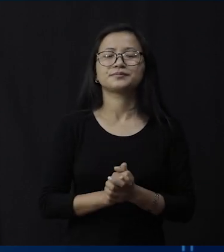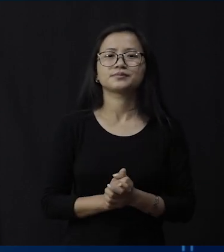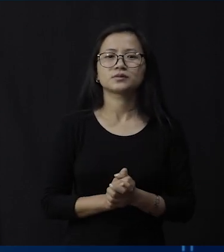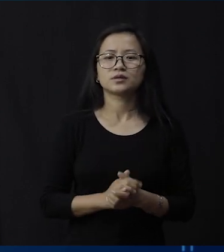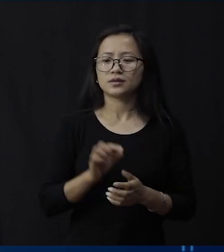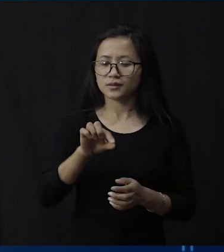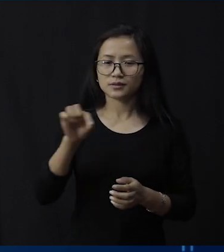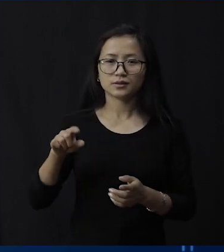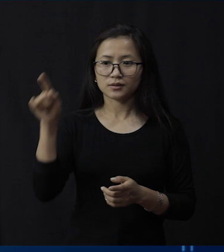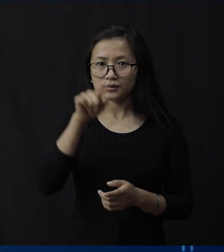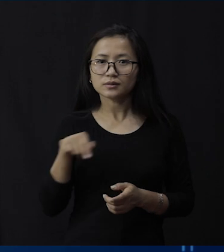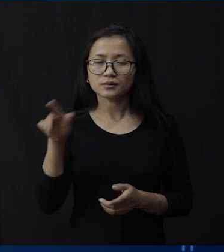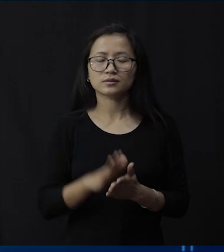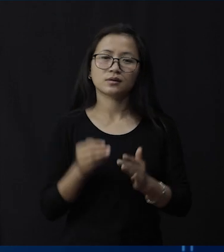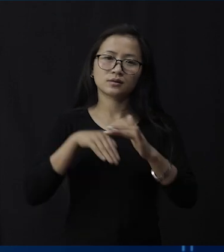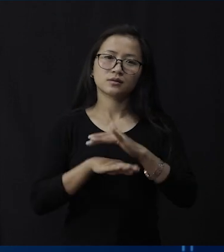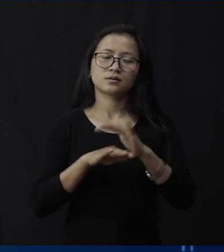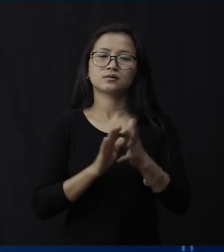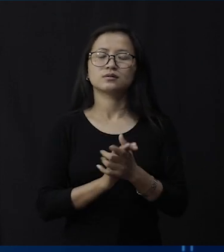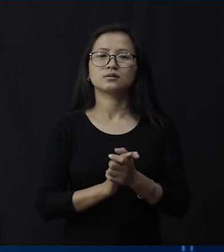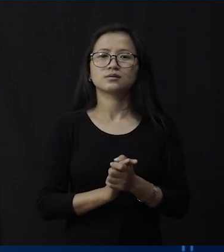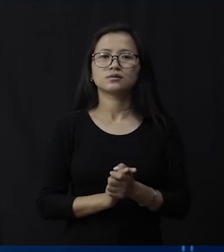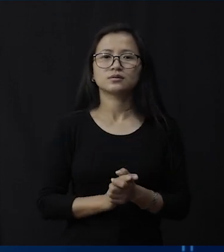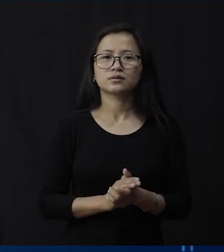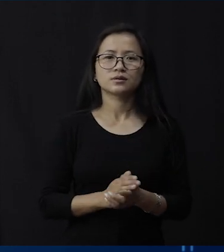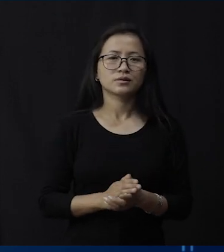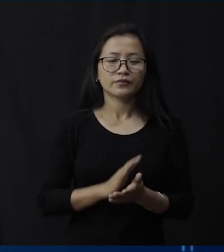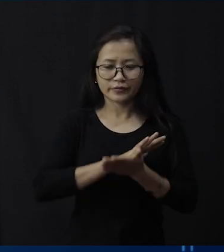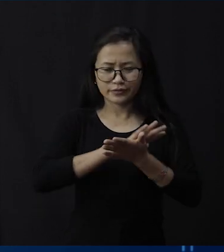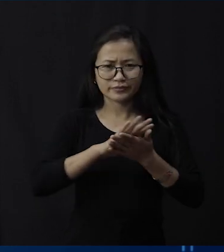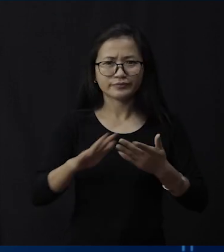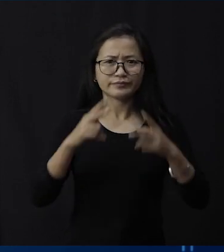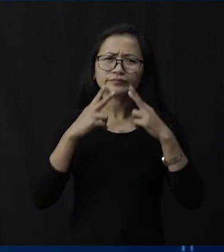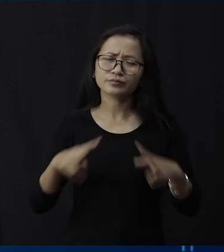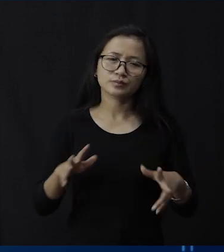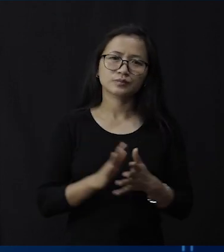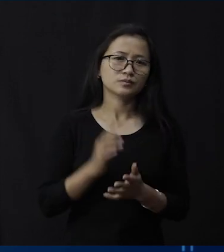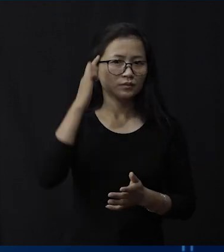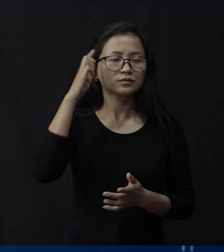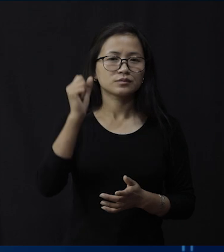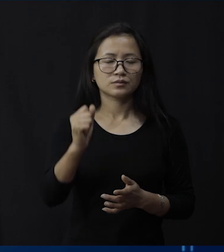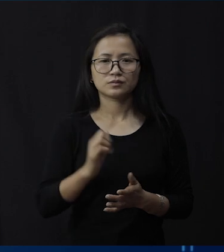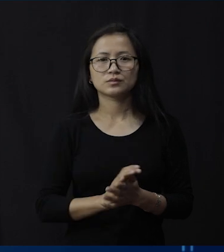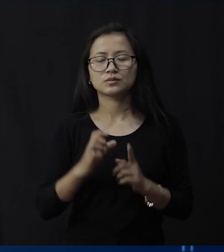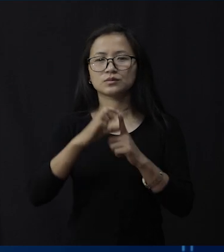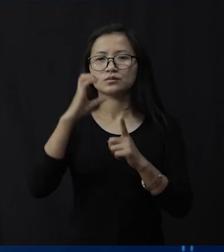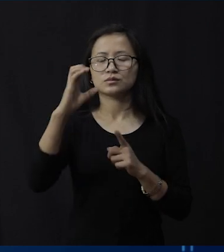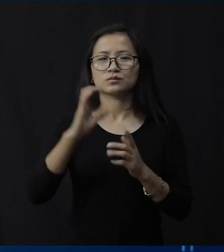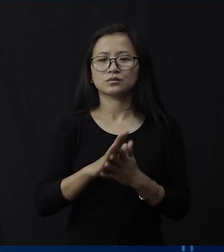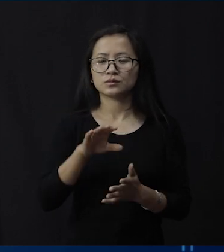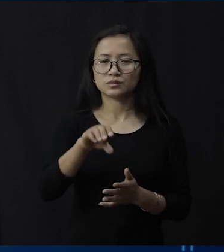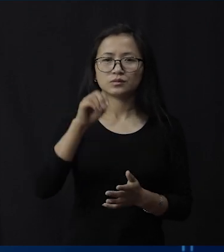each circle is under a, I want you to be very clear with that. Okay, remember the DC